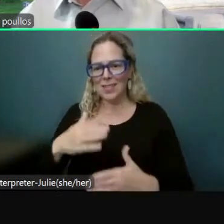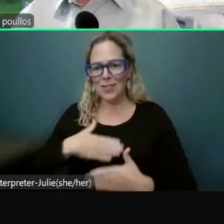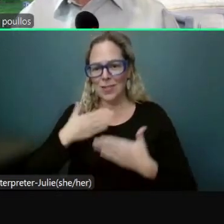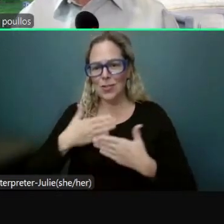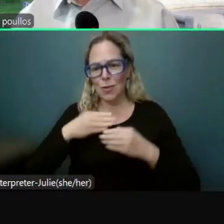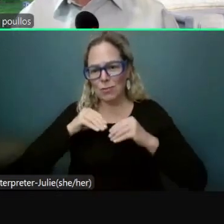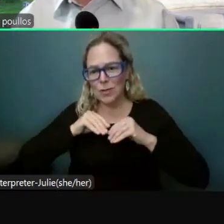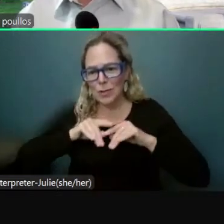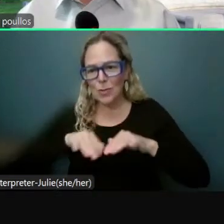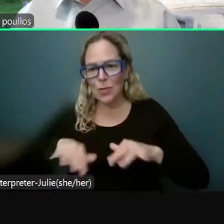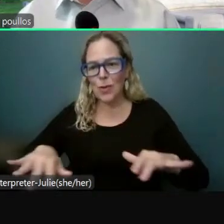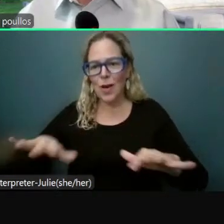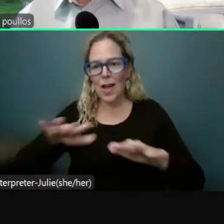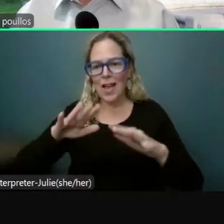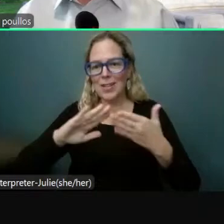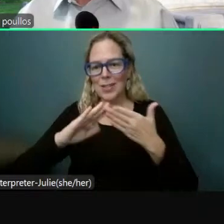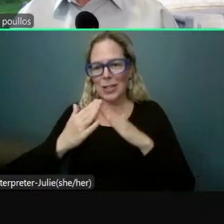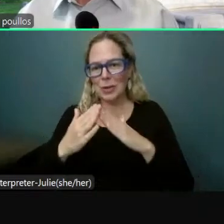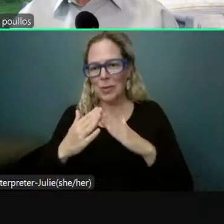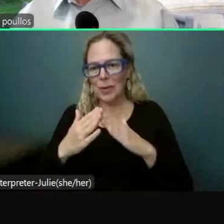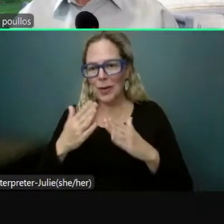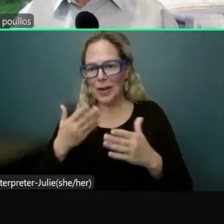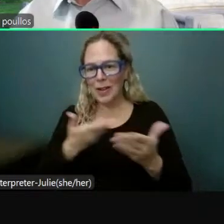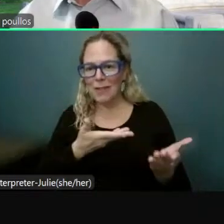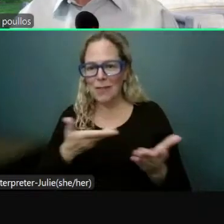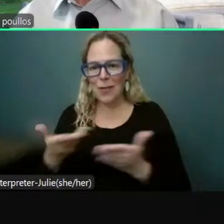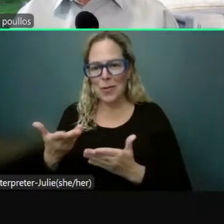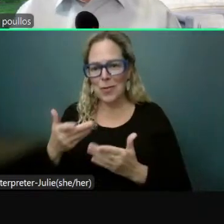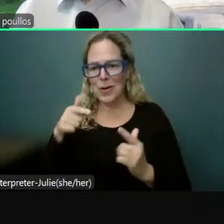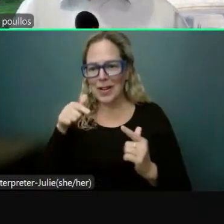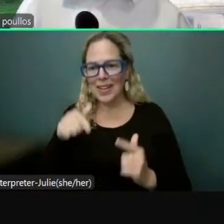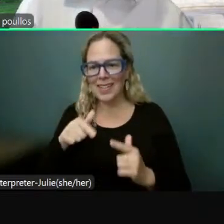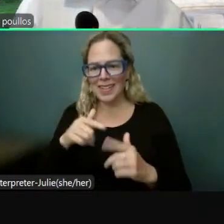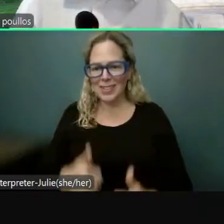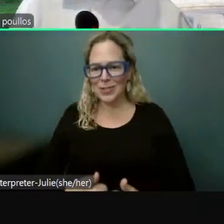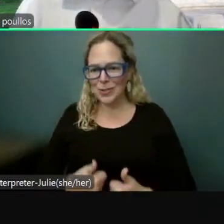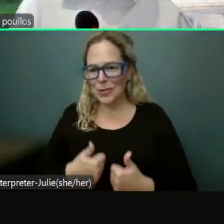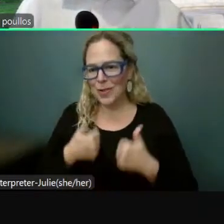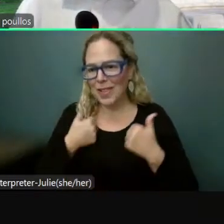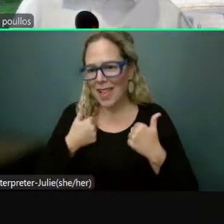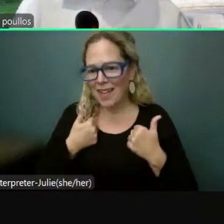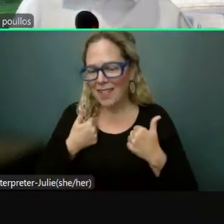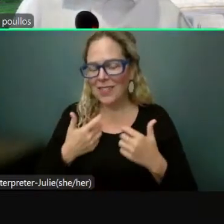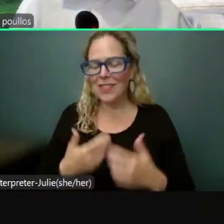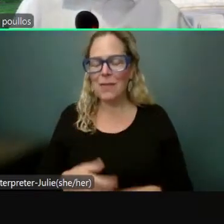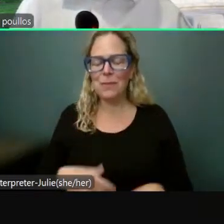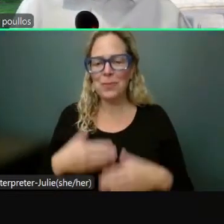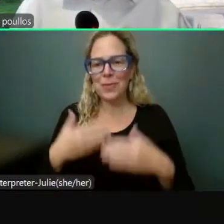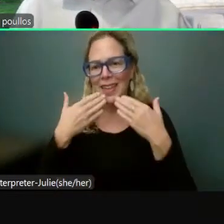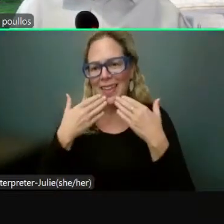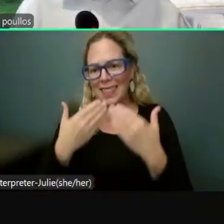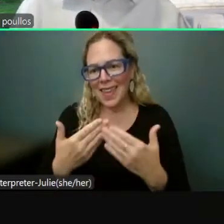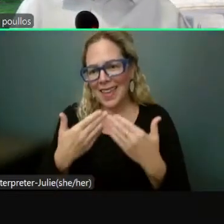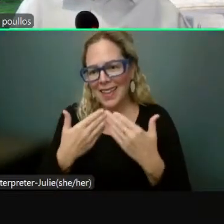positive exposure photo shoot to life. And thanks as well